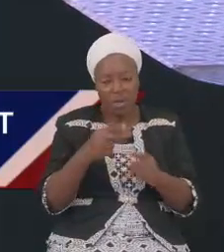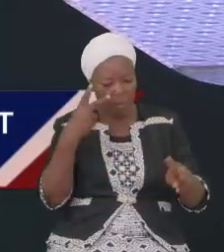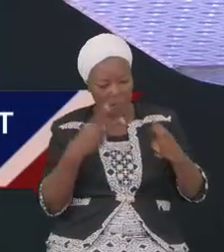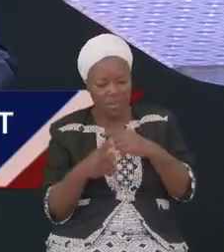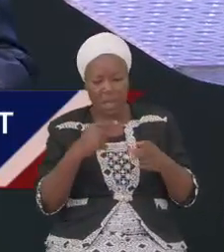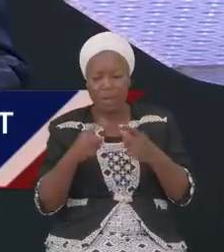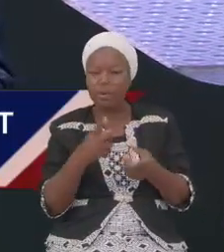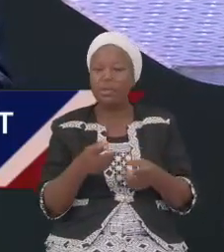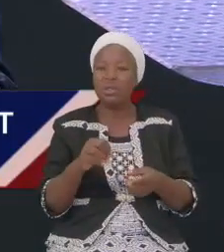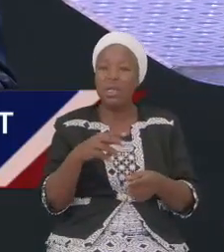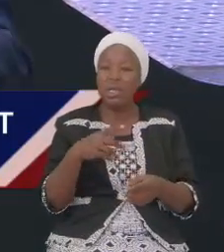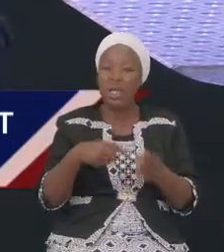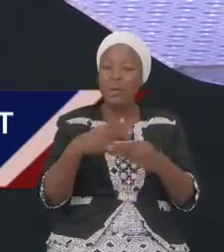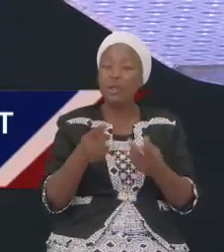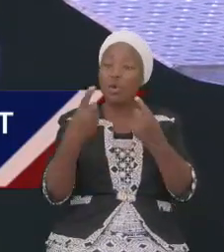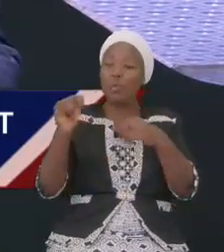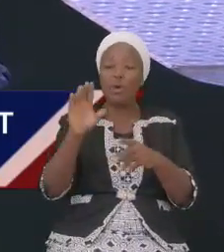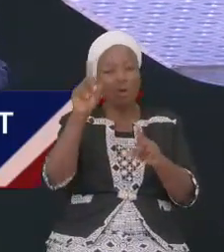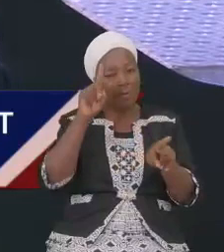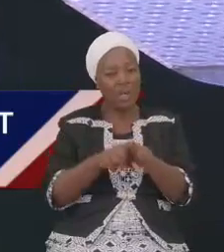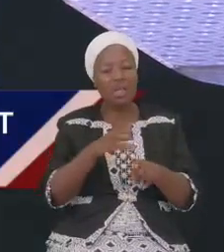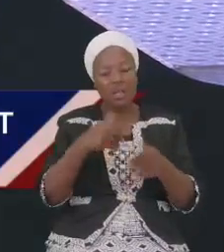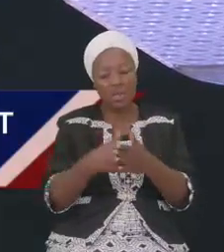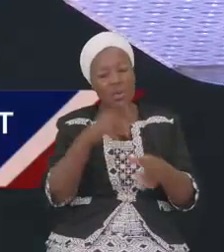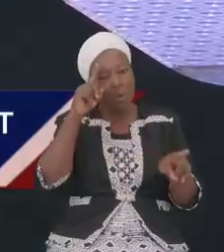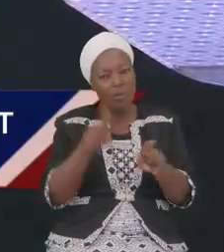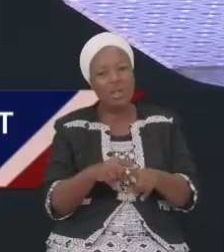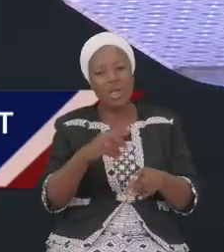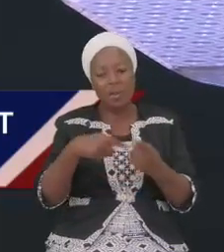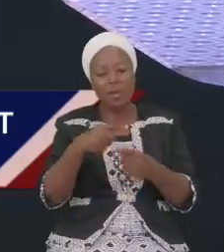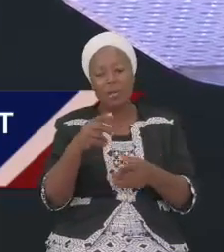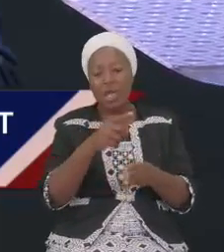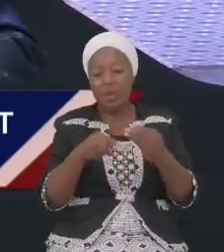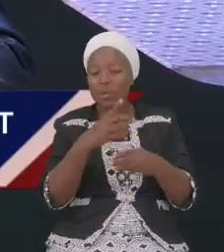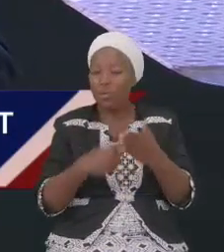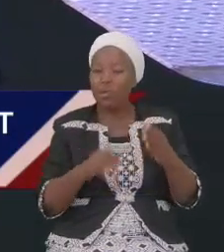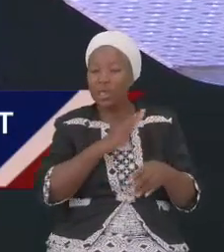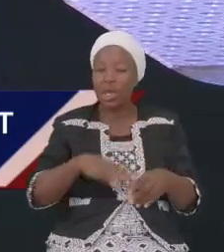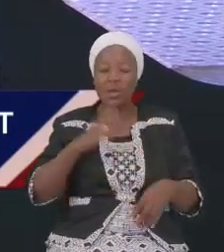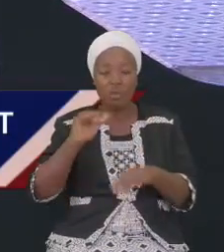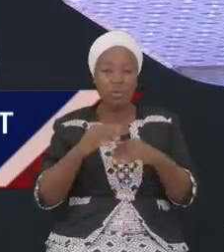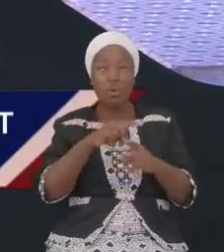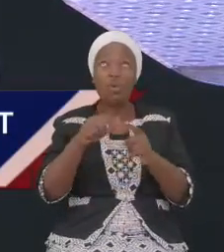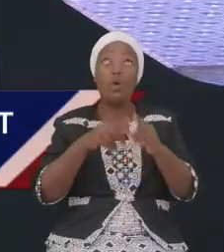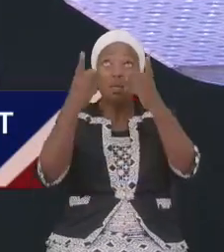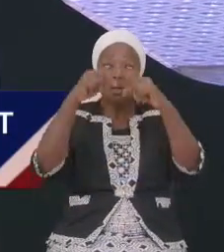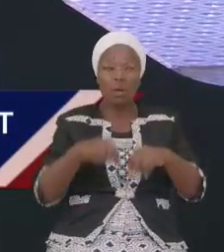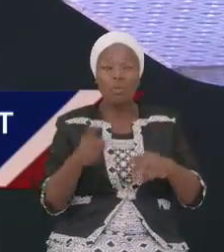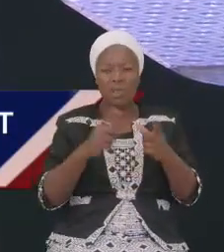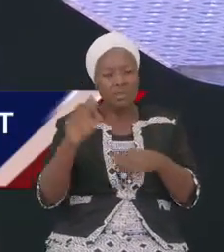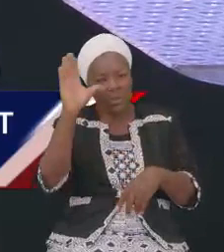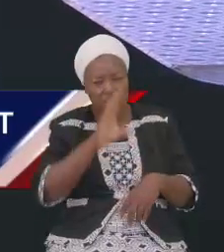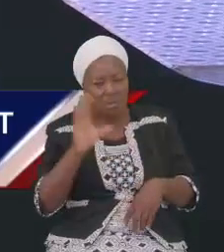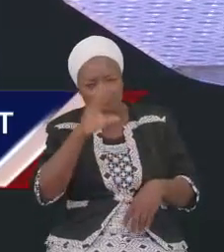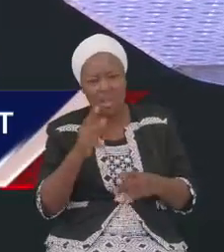about the coming covenant, about the new covenant, about what Christ will do when he comes, they were searching and they